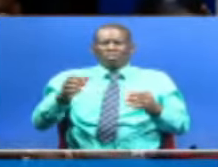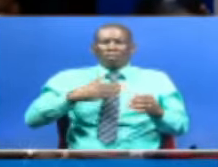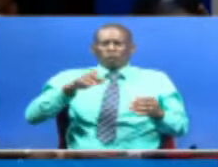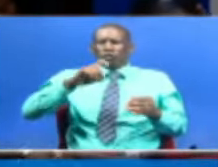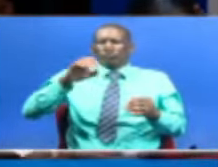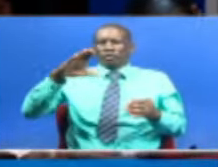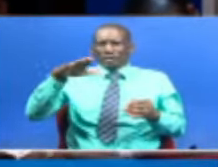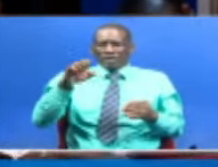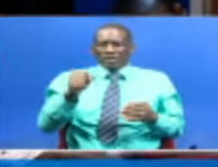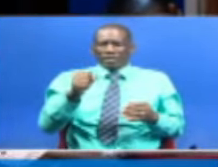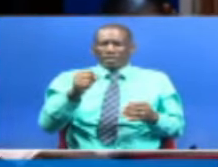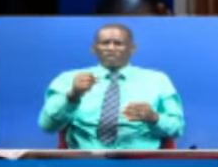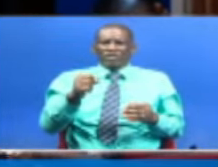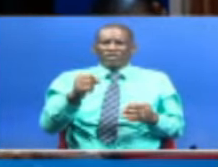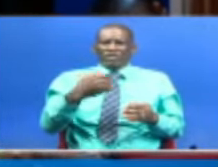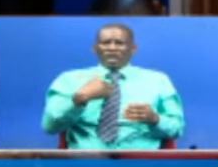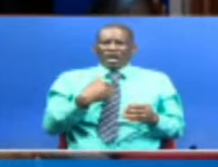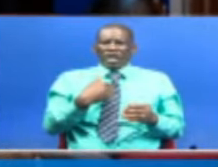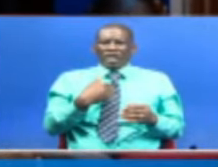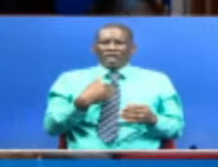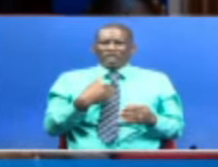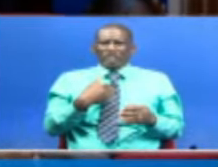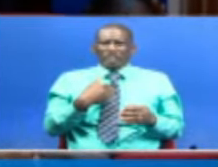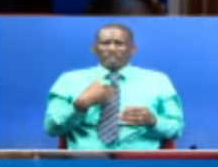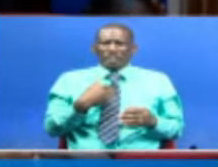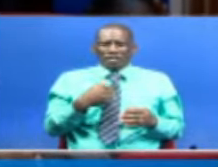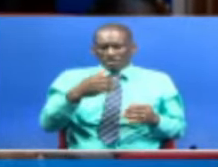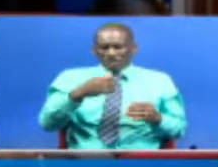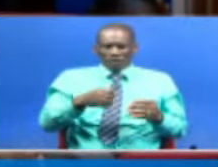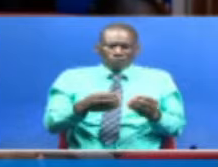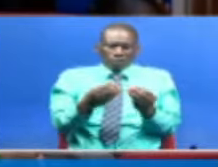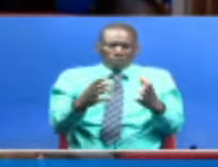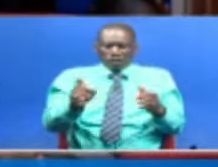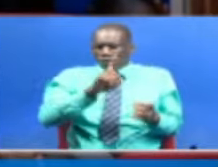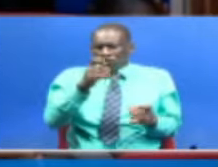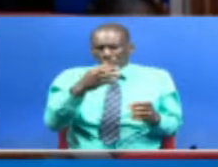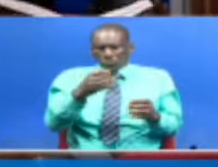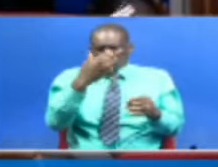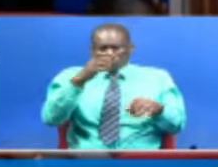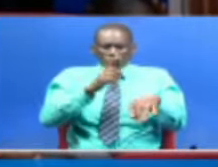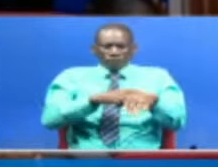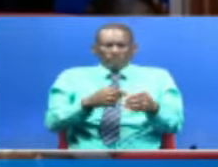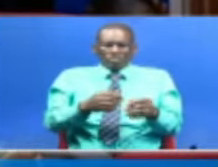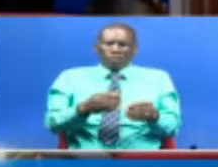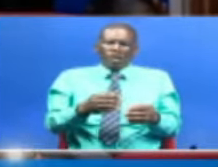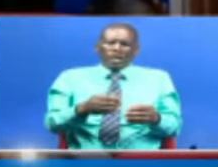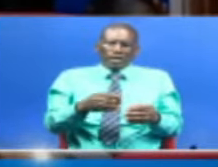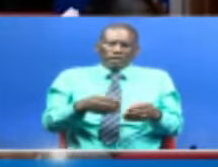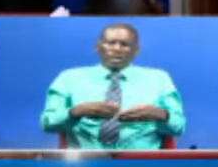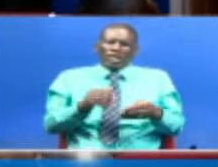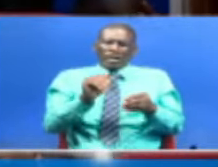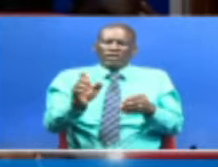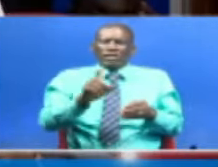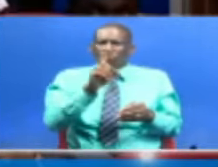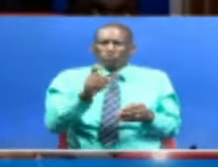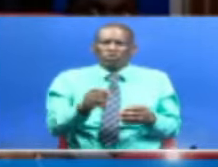Actually, I had a couple of questions, but because of time, I'll minimize the questions too. We've